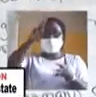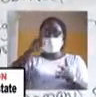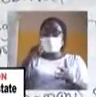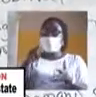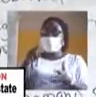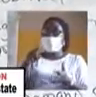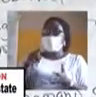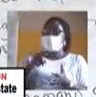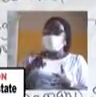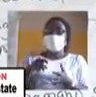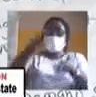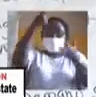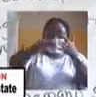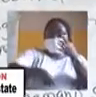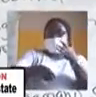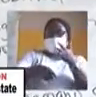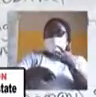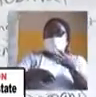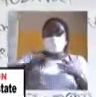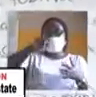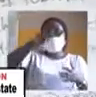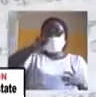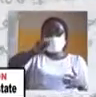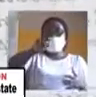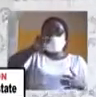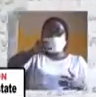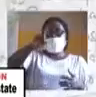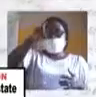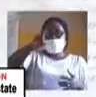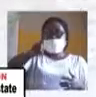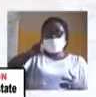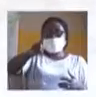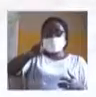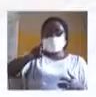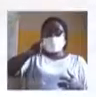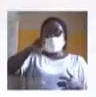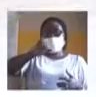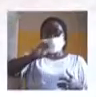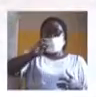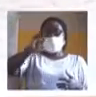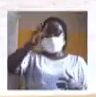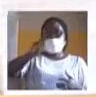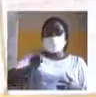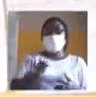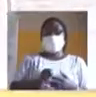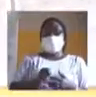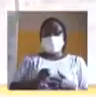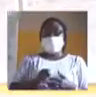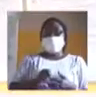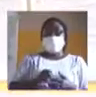By way of explanation of the factors, price. The higher the price of any